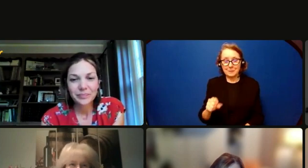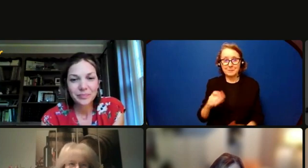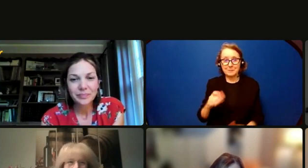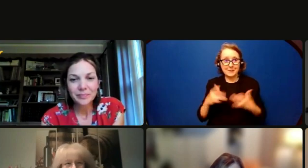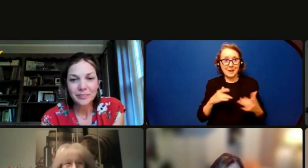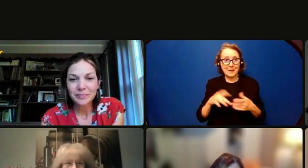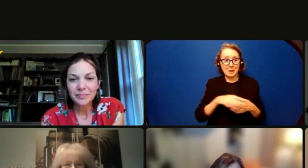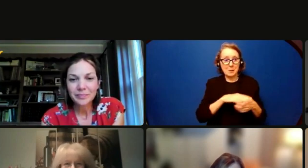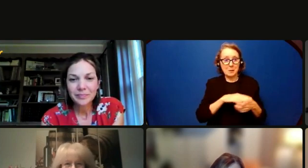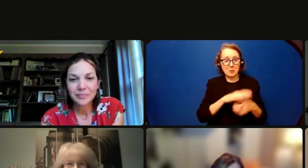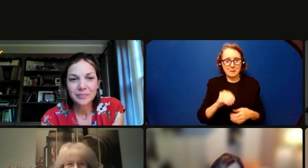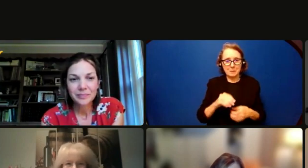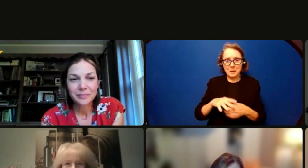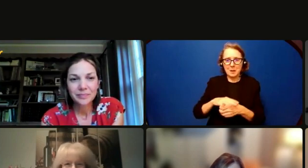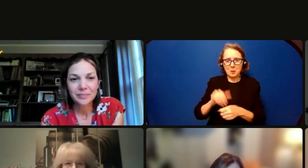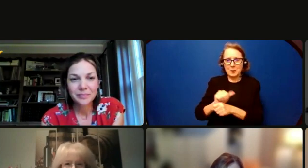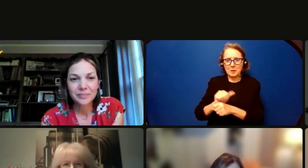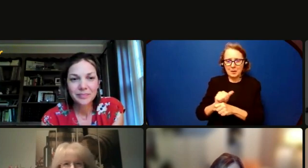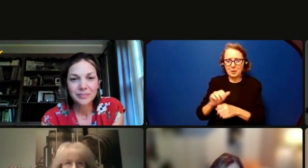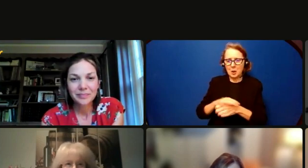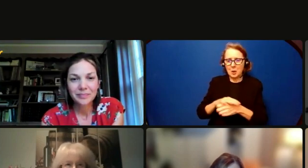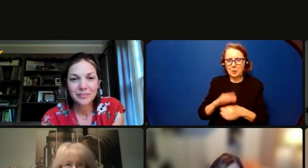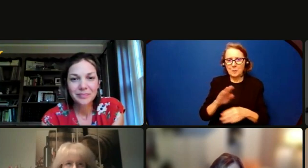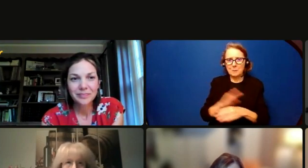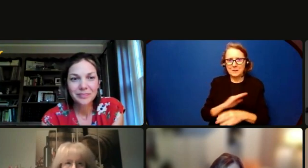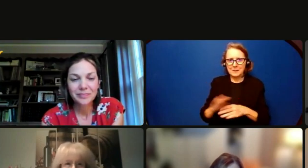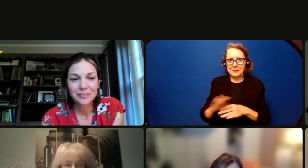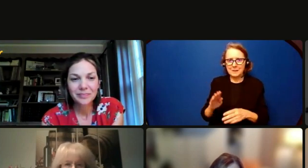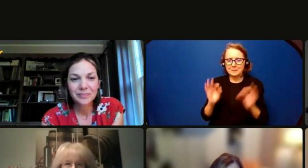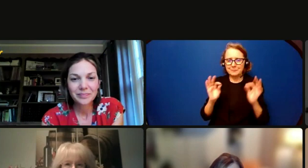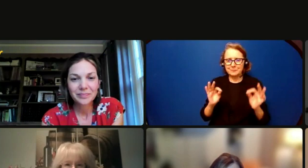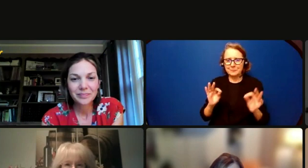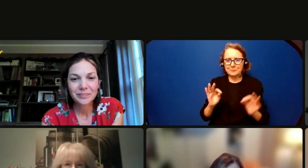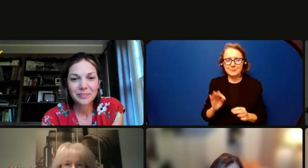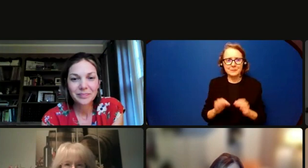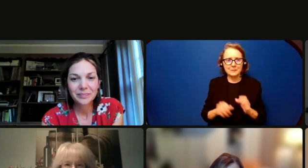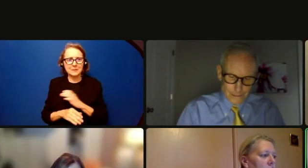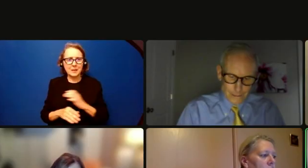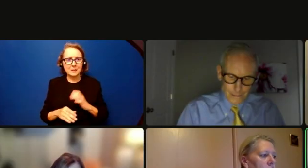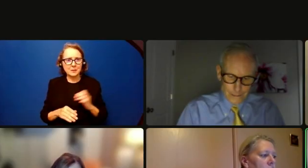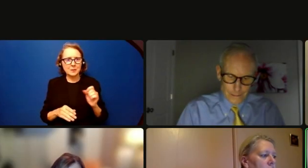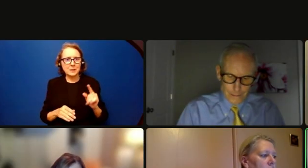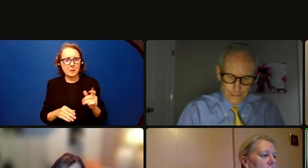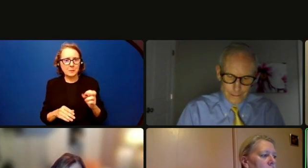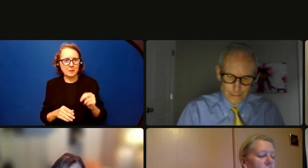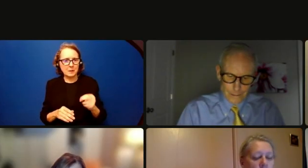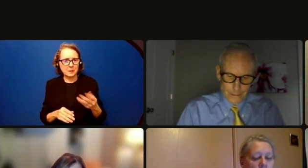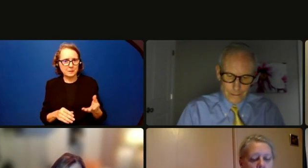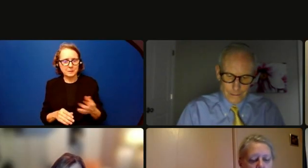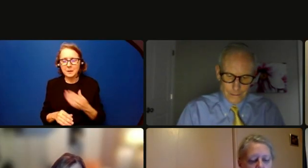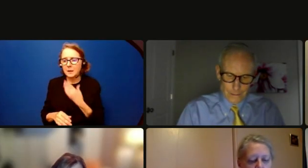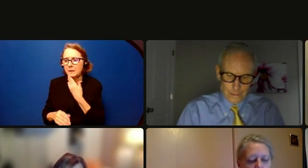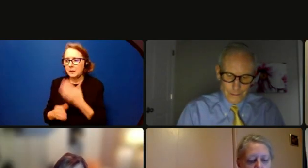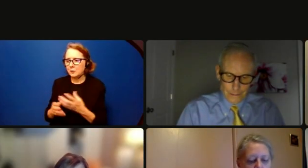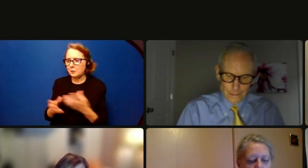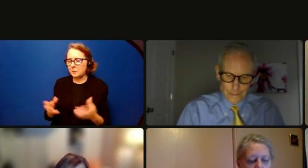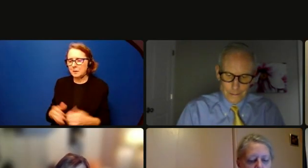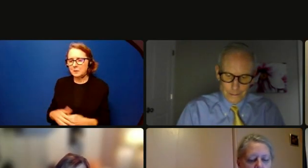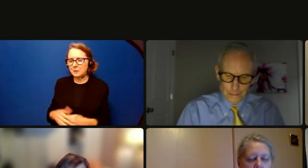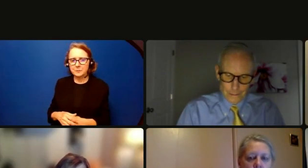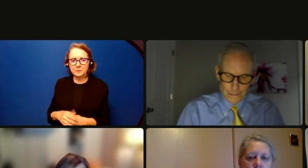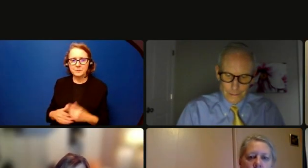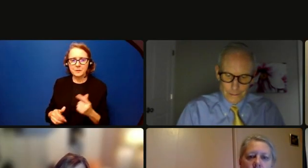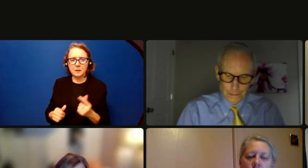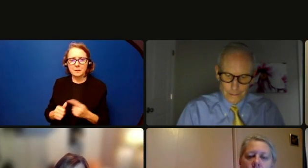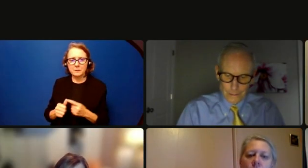company, local labor, local business. So that's great. Councilor Stapleton. Thank you so much. First